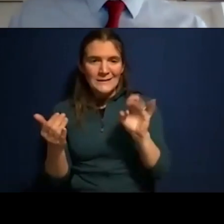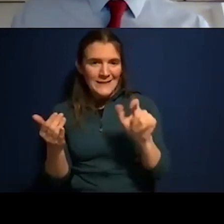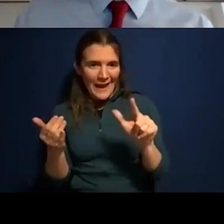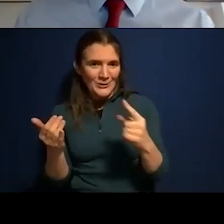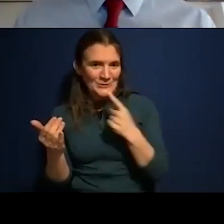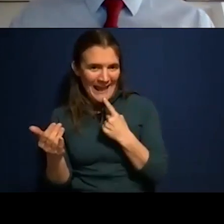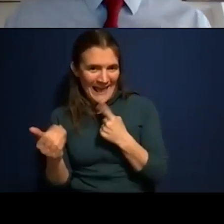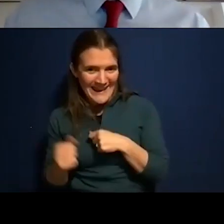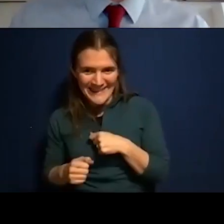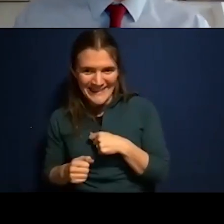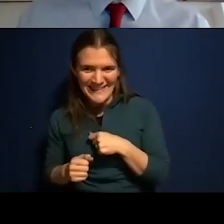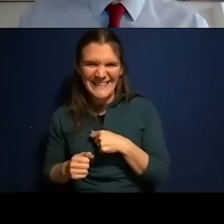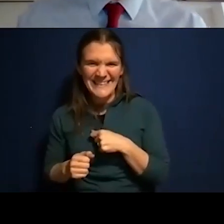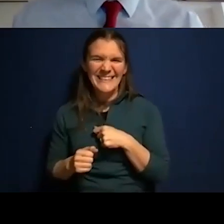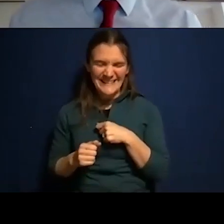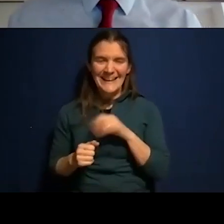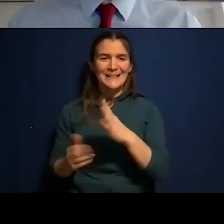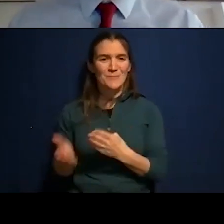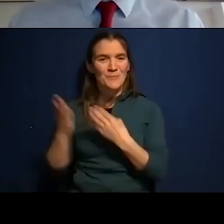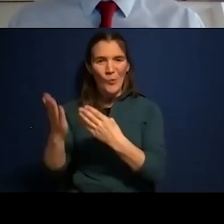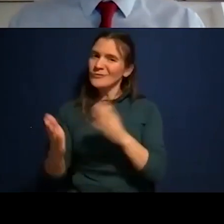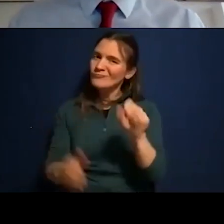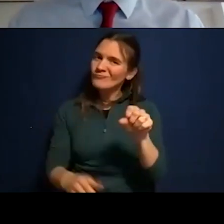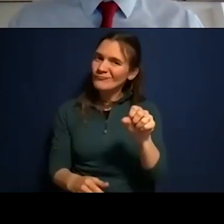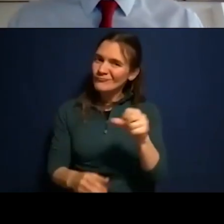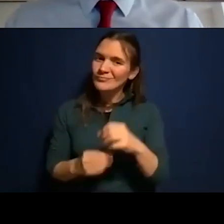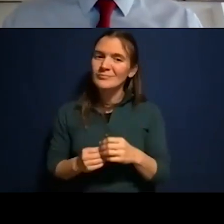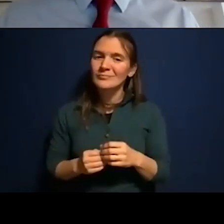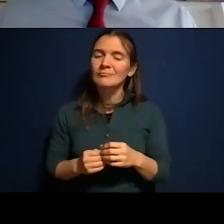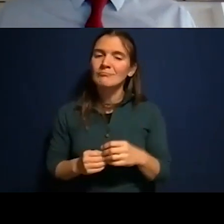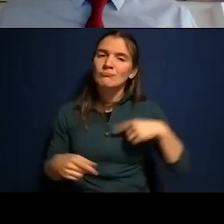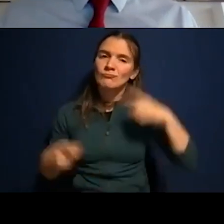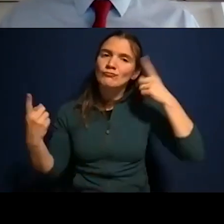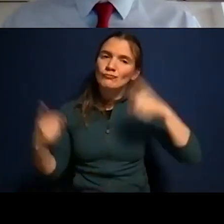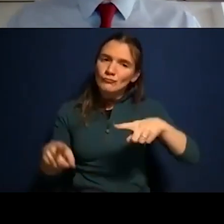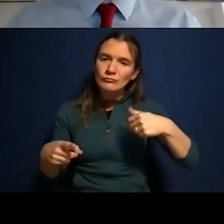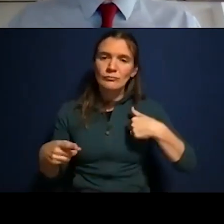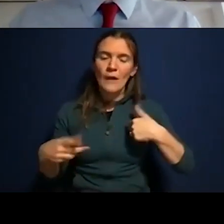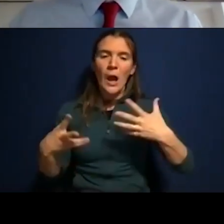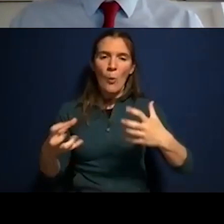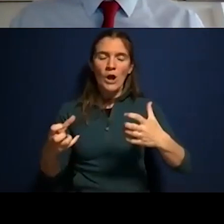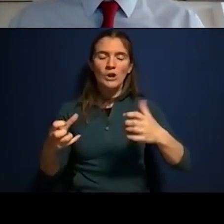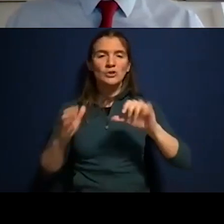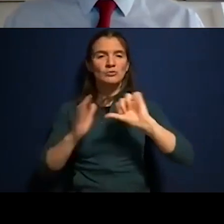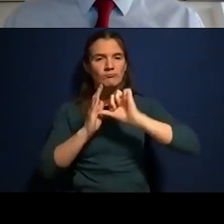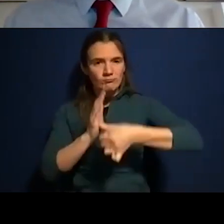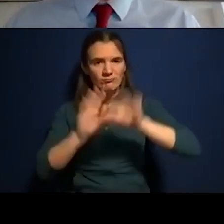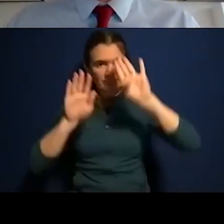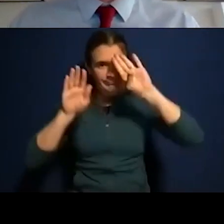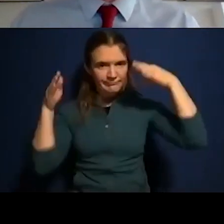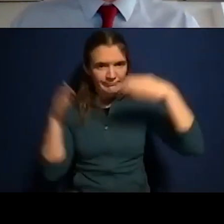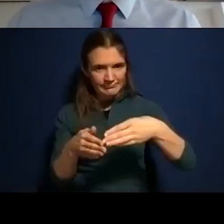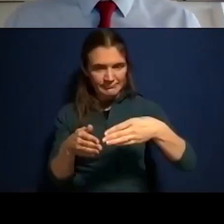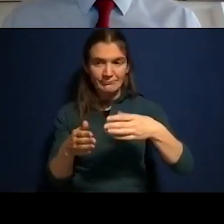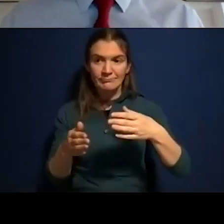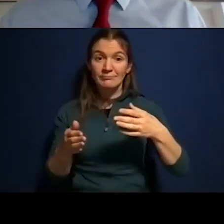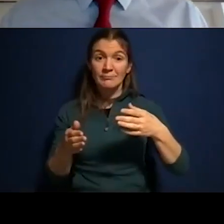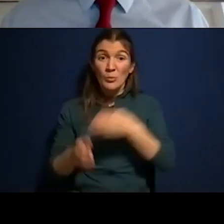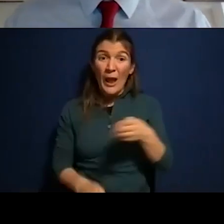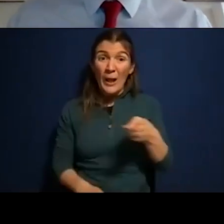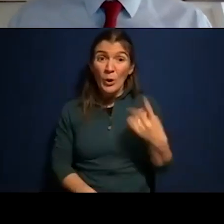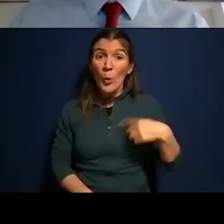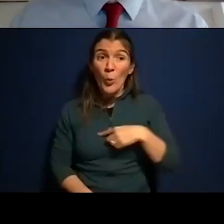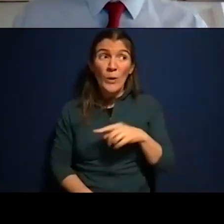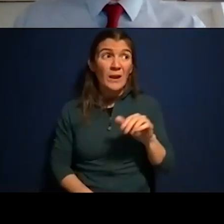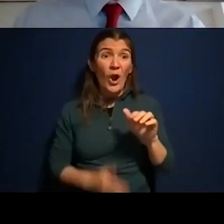Quip's proposal. I think I really want to double down on the idea that we in Brattleboro are